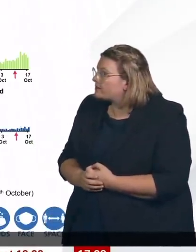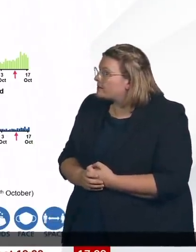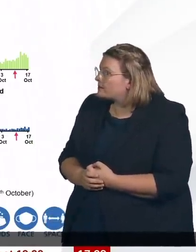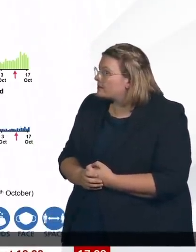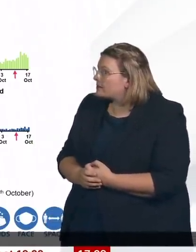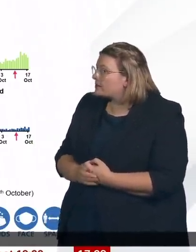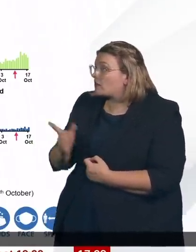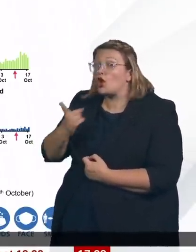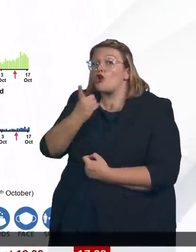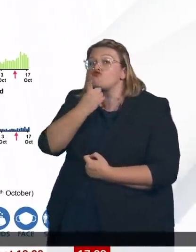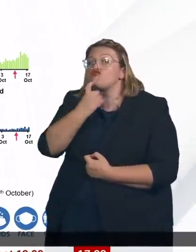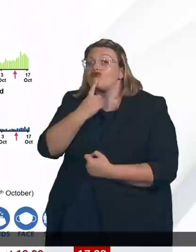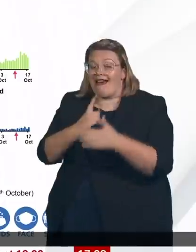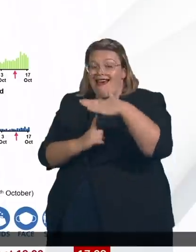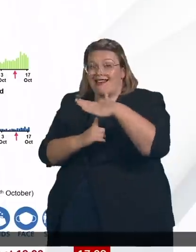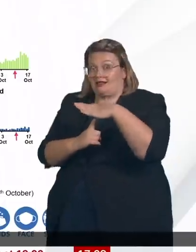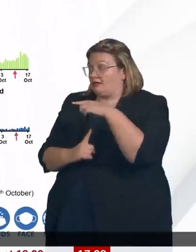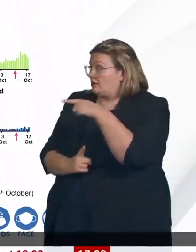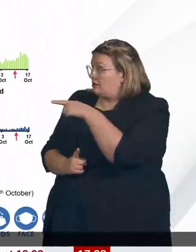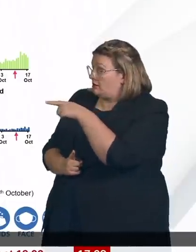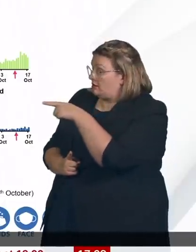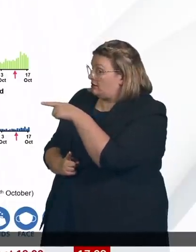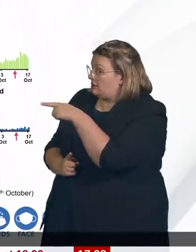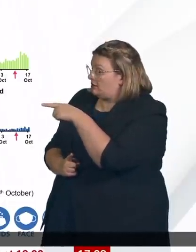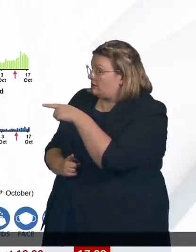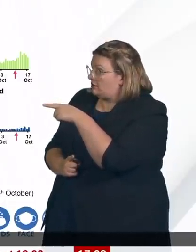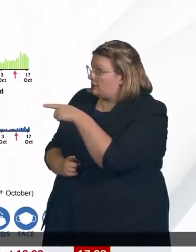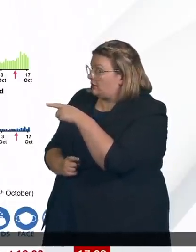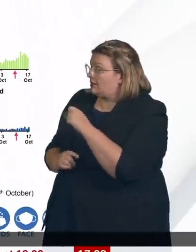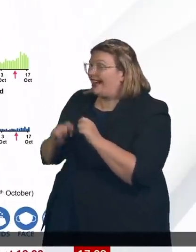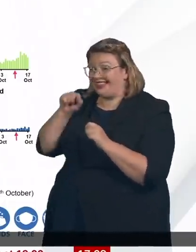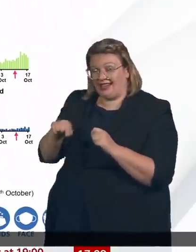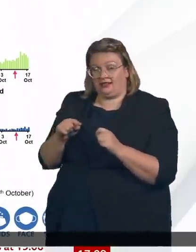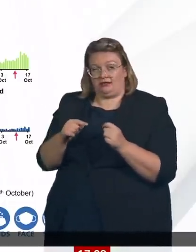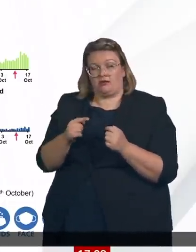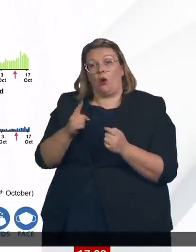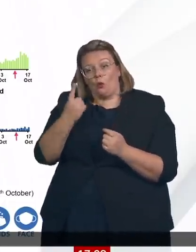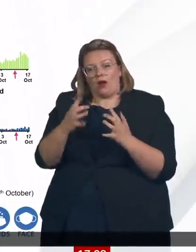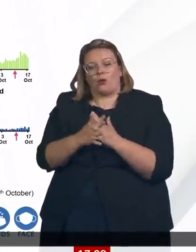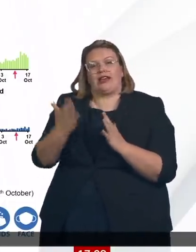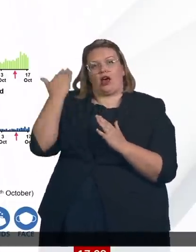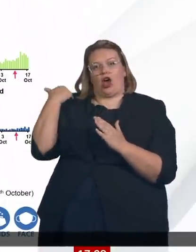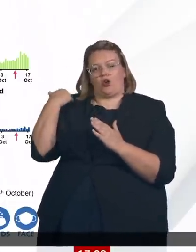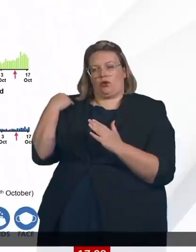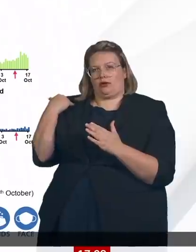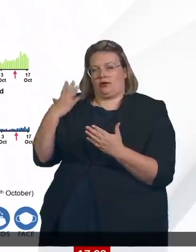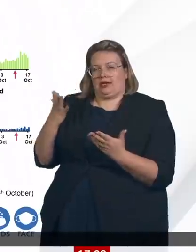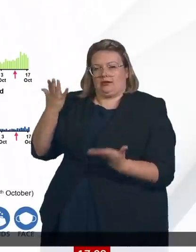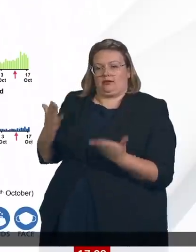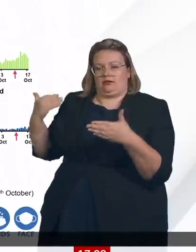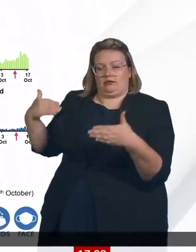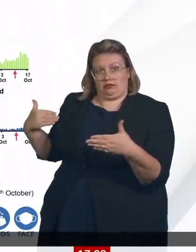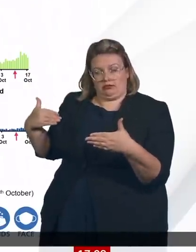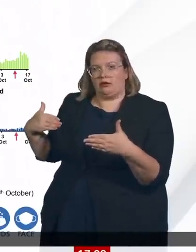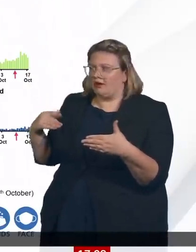on each of the x-axes show you where the level was 1 week ago, which shows you, once this gets started